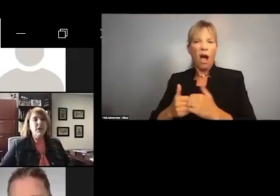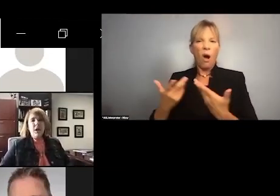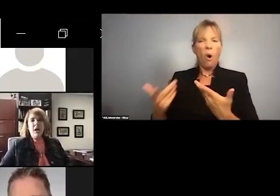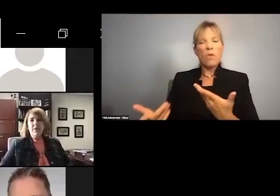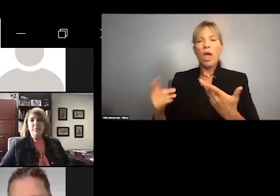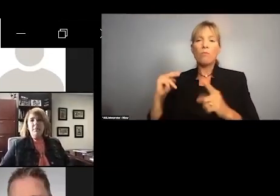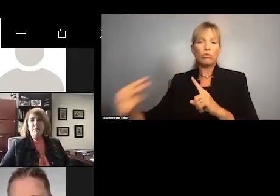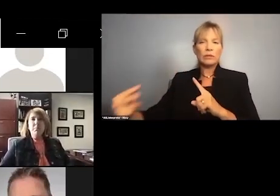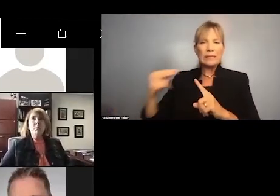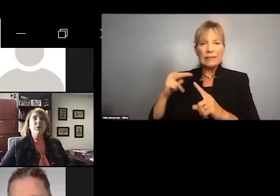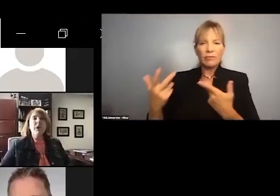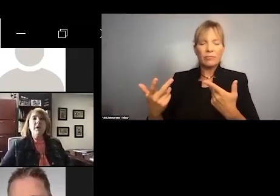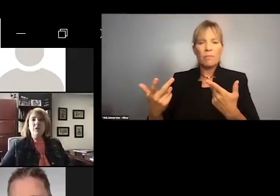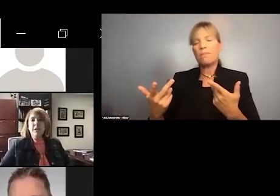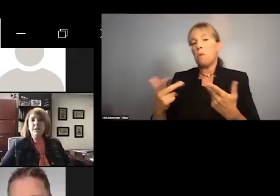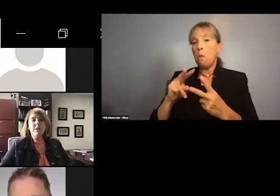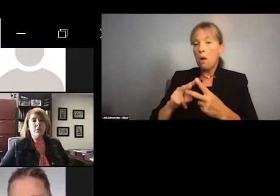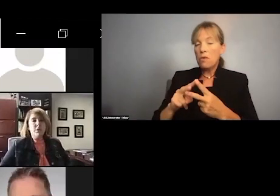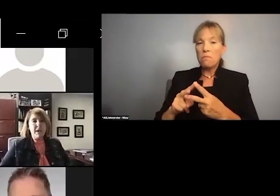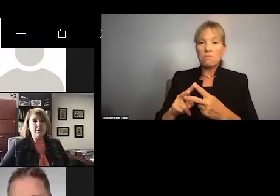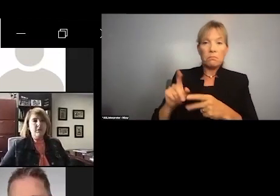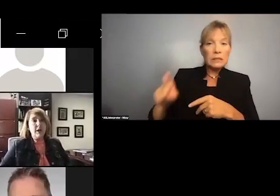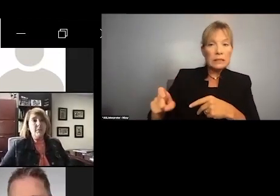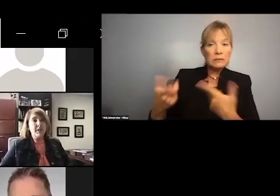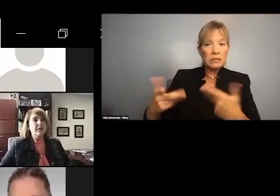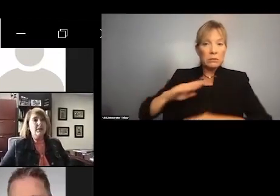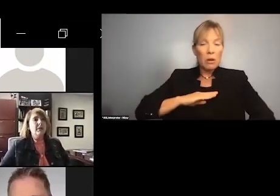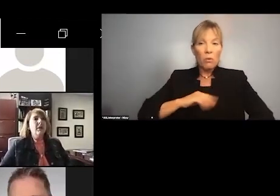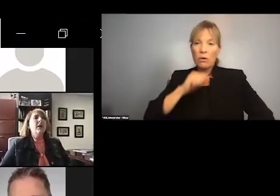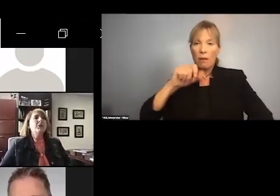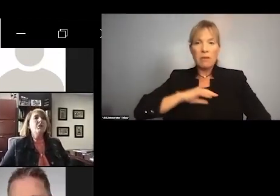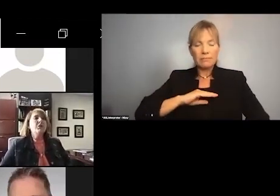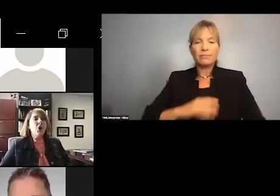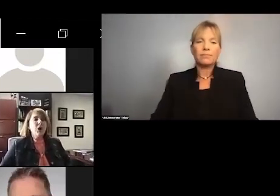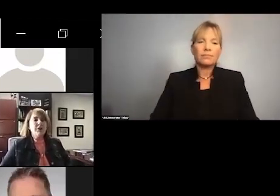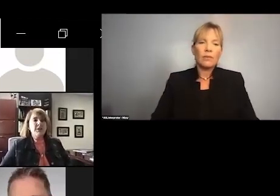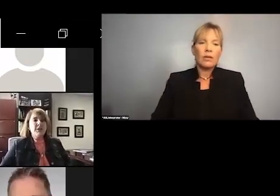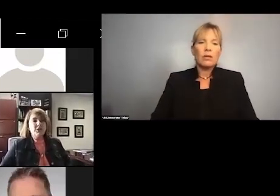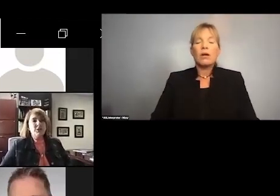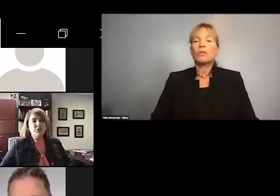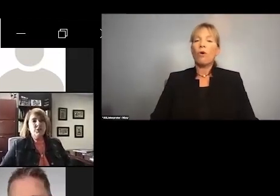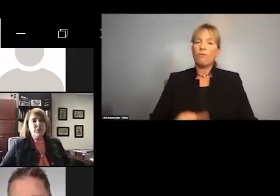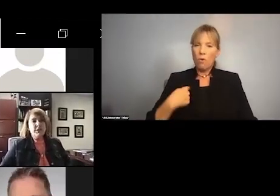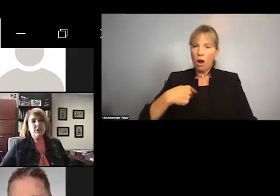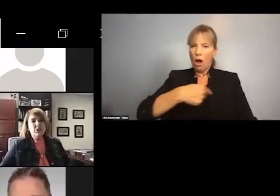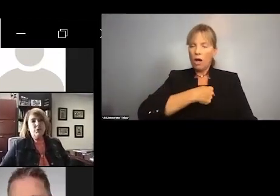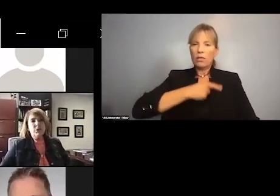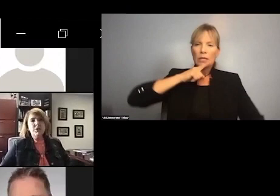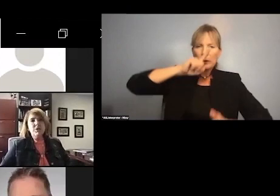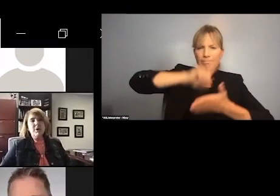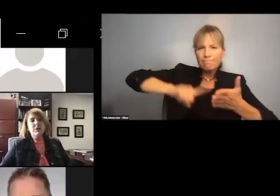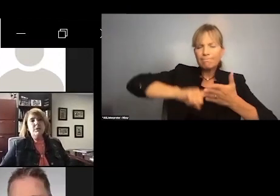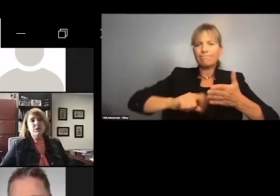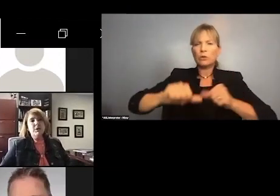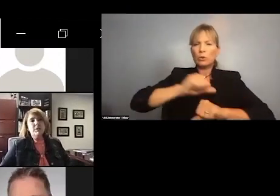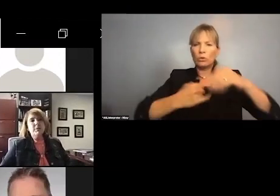perceive whether or not their needs are met or not met. And so for our investigations of social isolation, we used